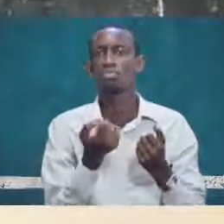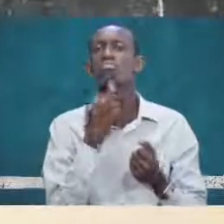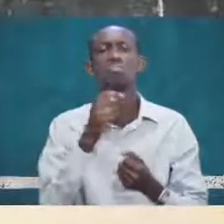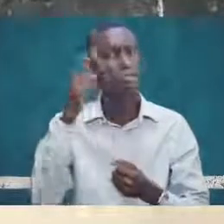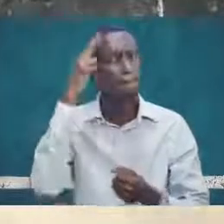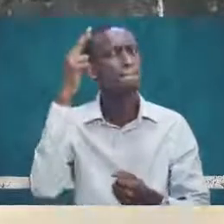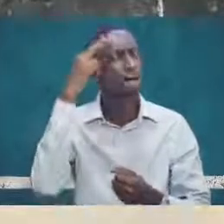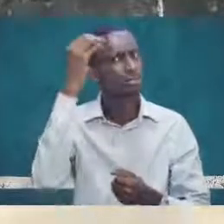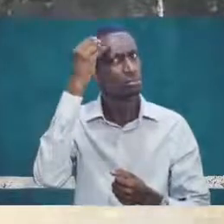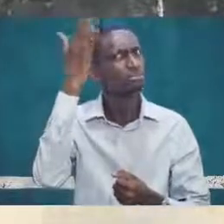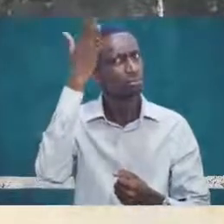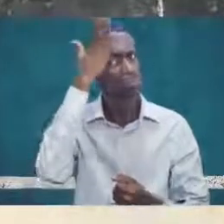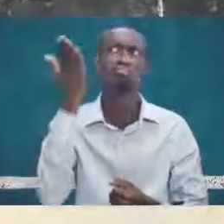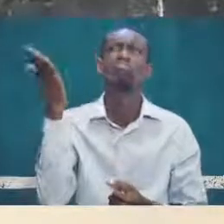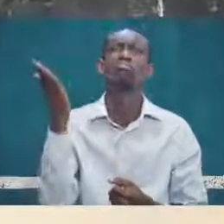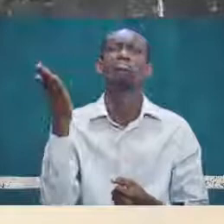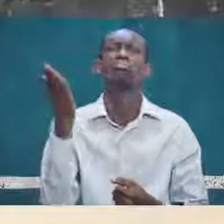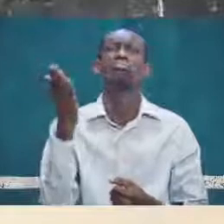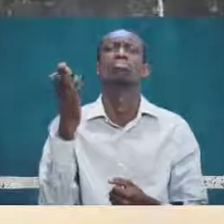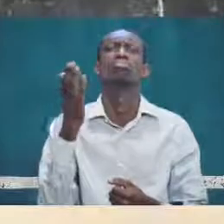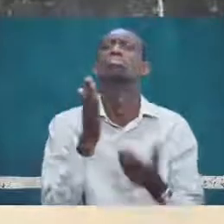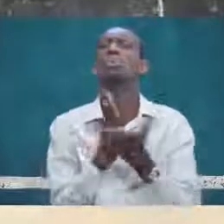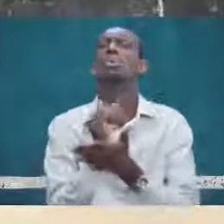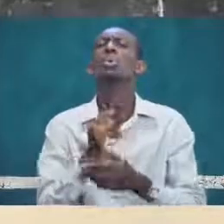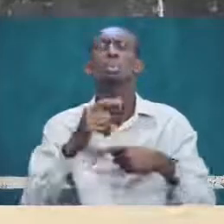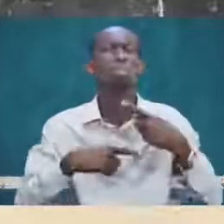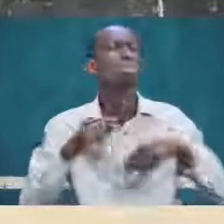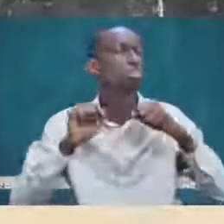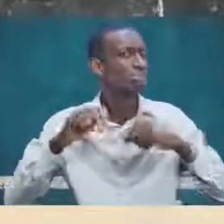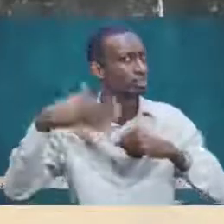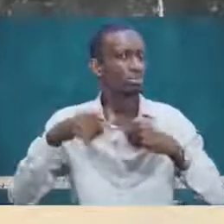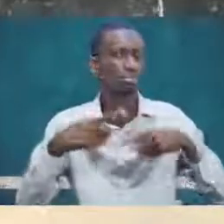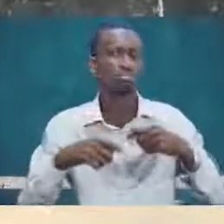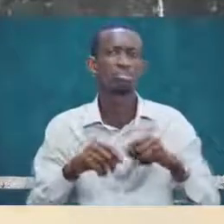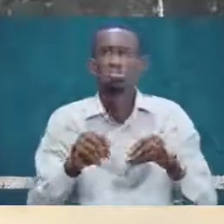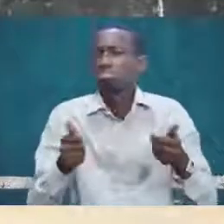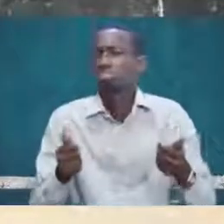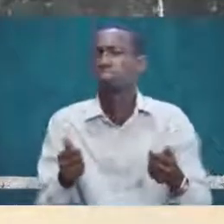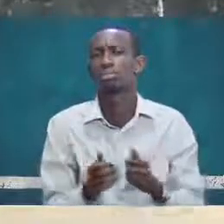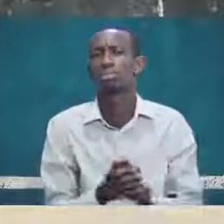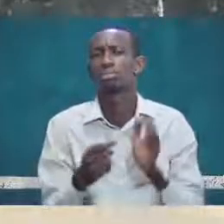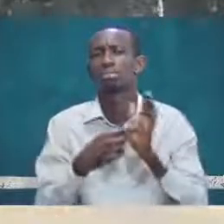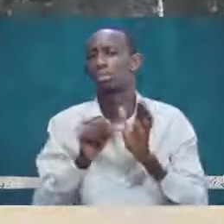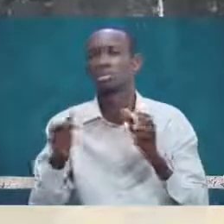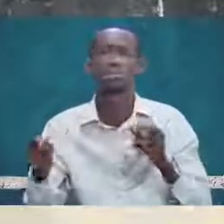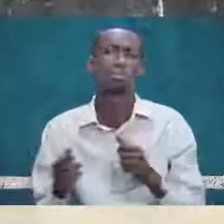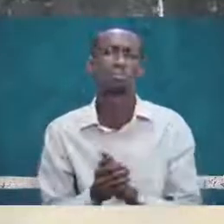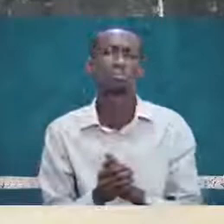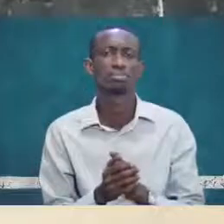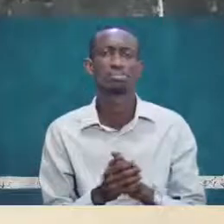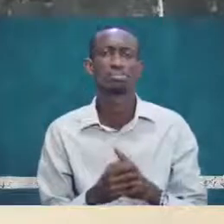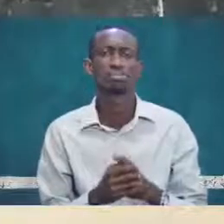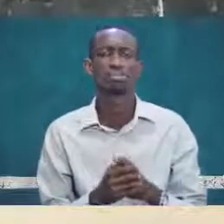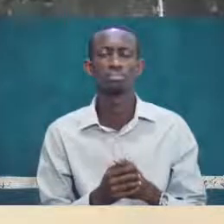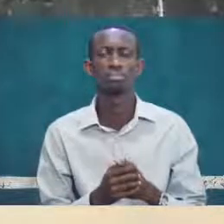memorize that one because you can use it in a number of reactions to help you to tell whether this reaction will occur or not.